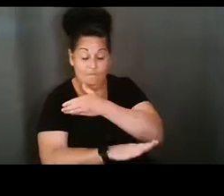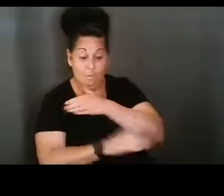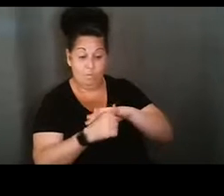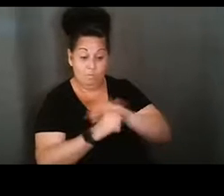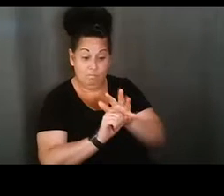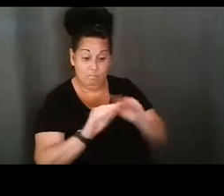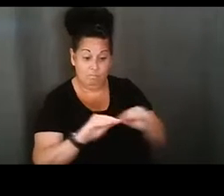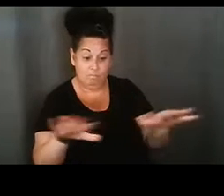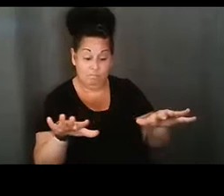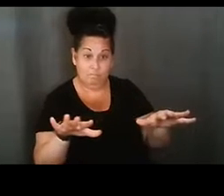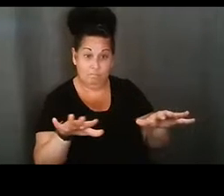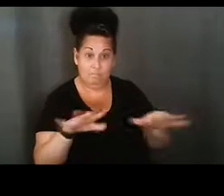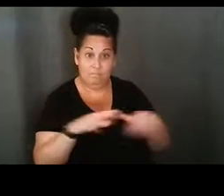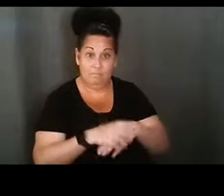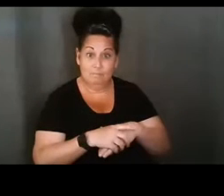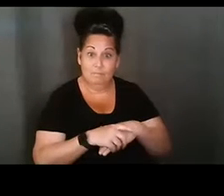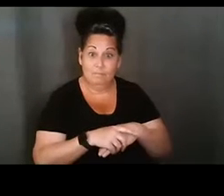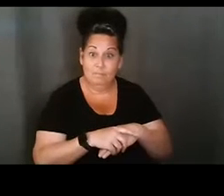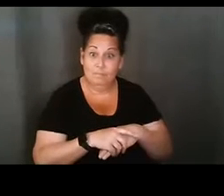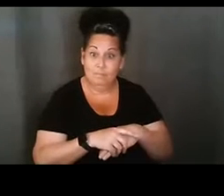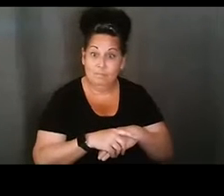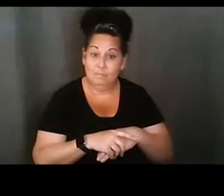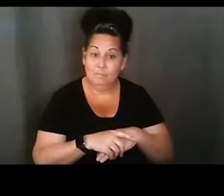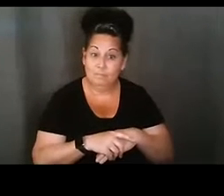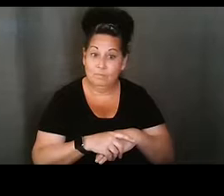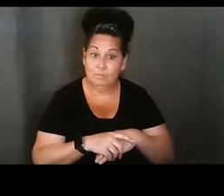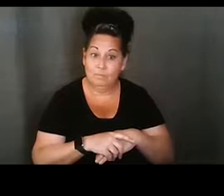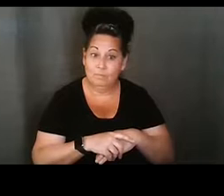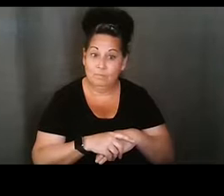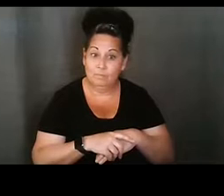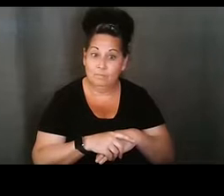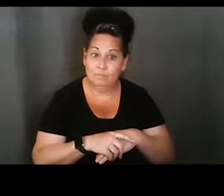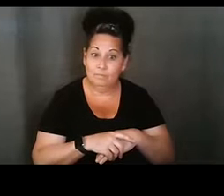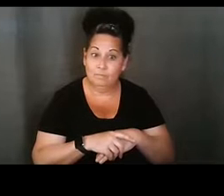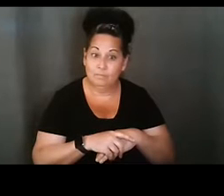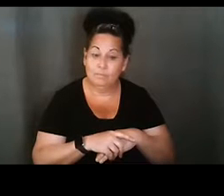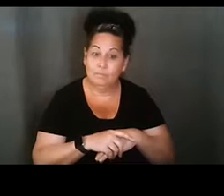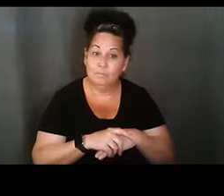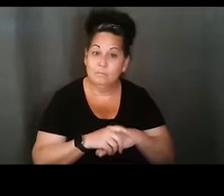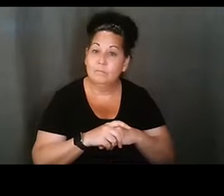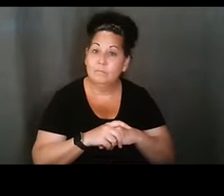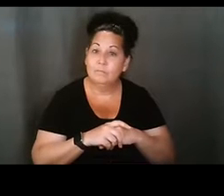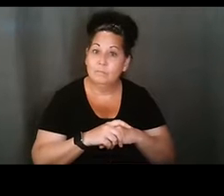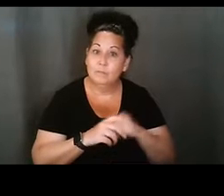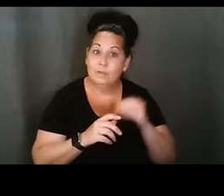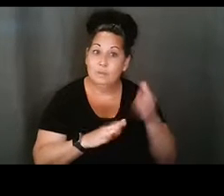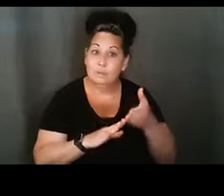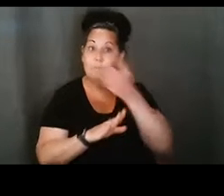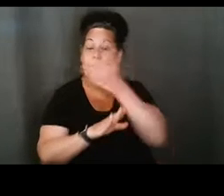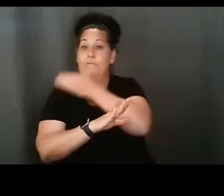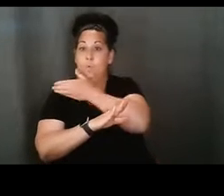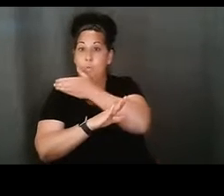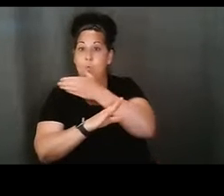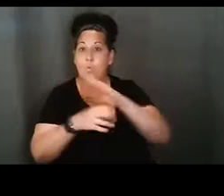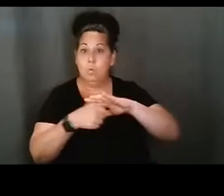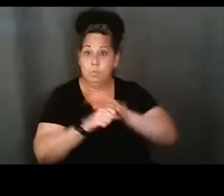That's unclear. Okay, if it is two factors. If it occurred prior to the pandemic, you're going to handle it